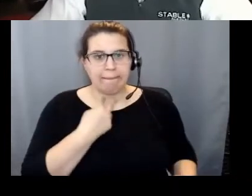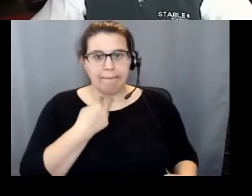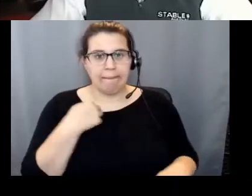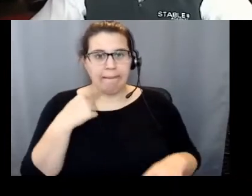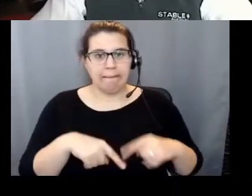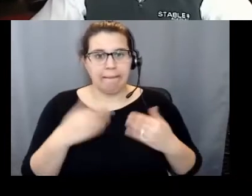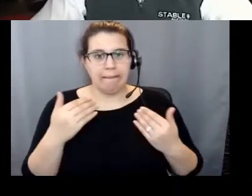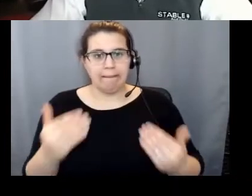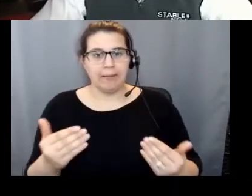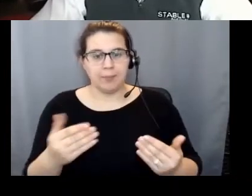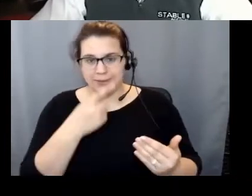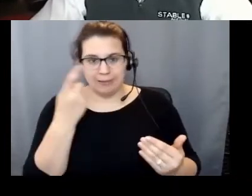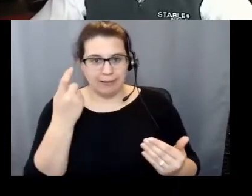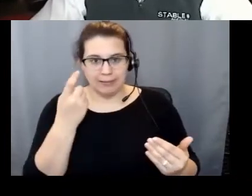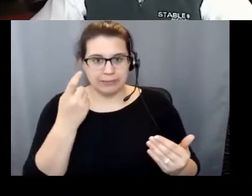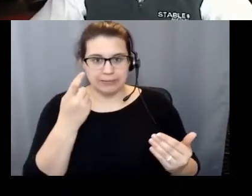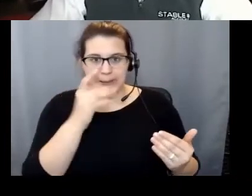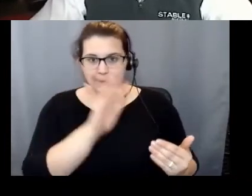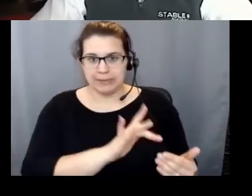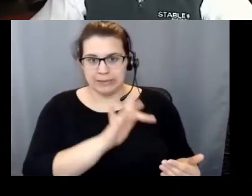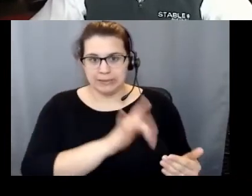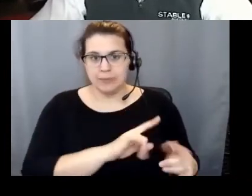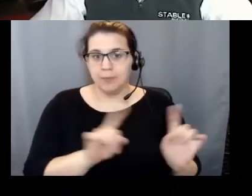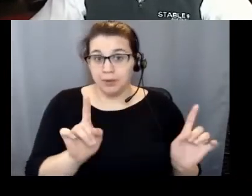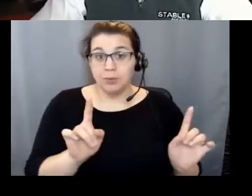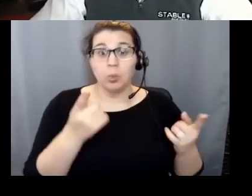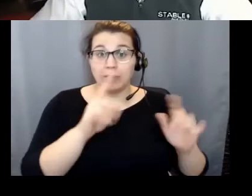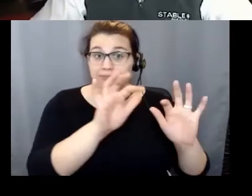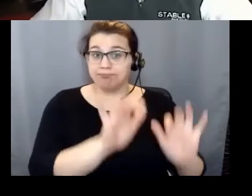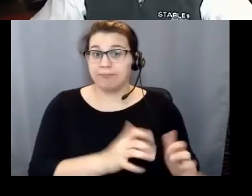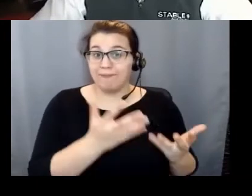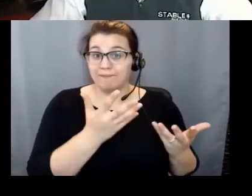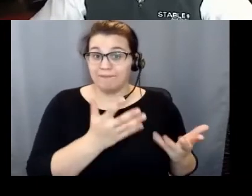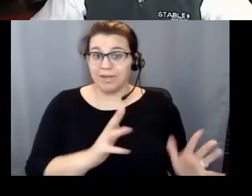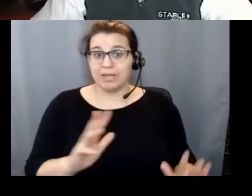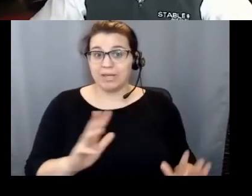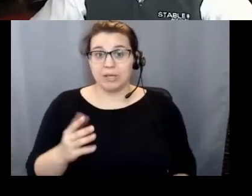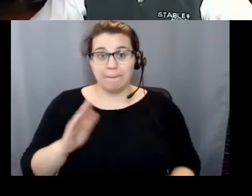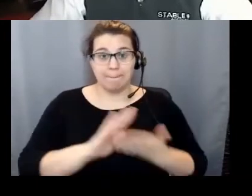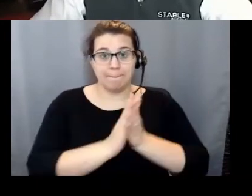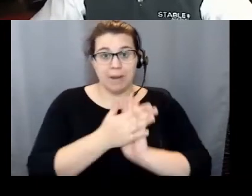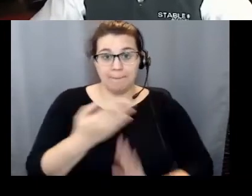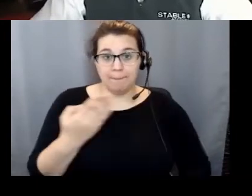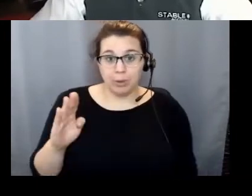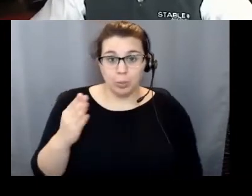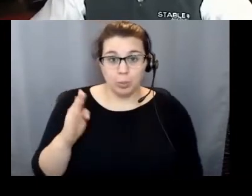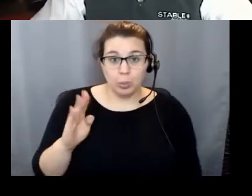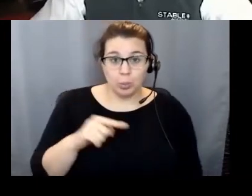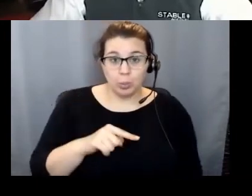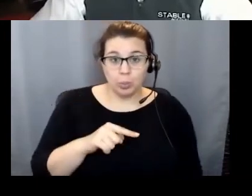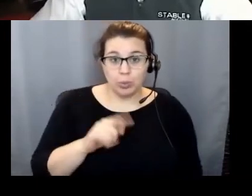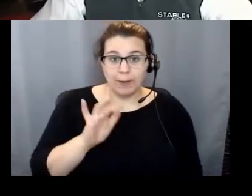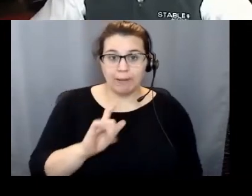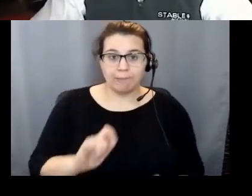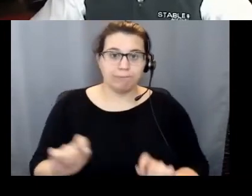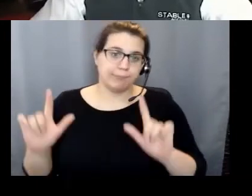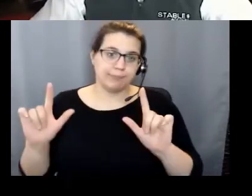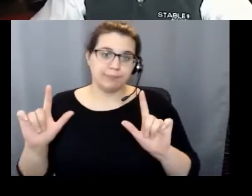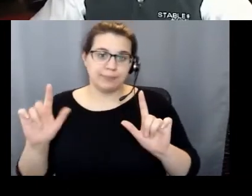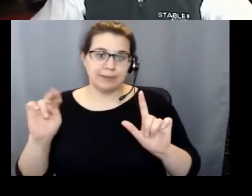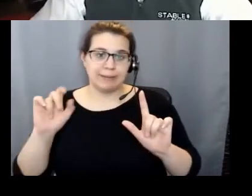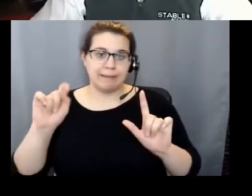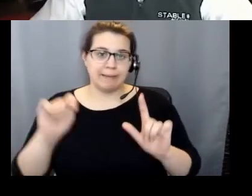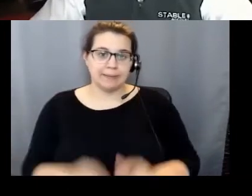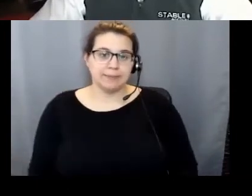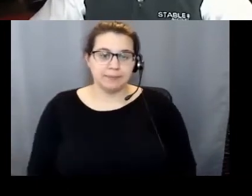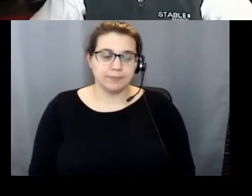because I didn't fill it in on this example, but once I fill that in, this next box would be blue, and then I could go on to the next